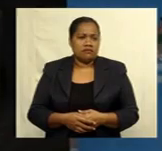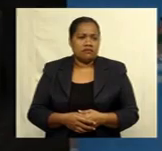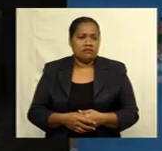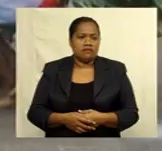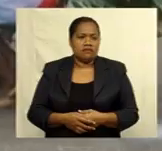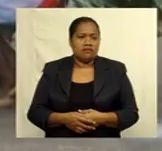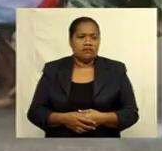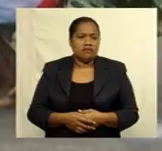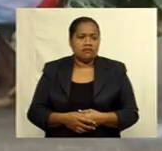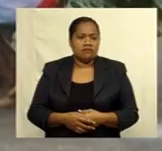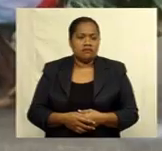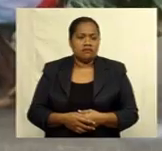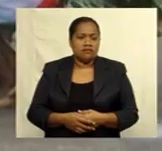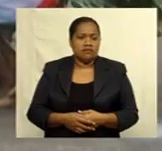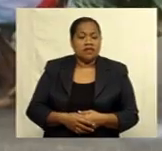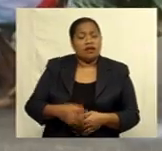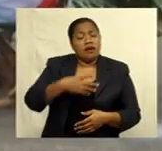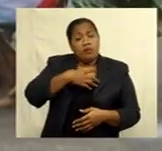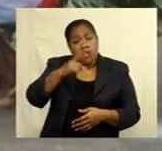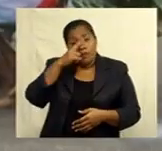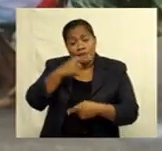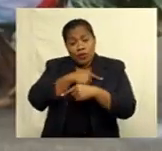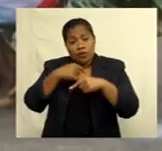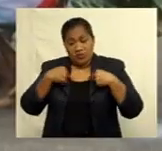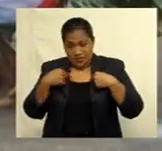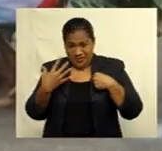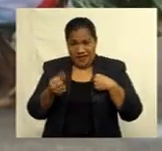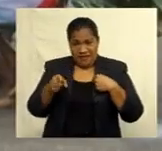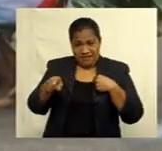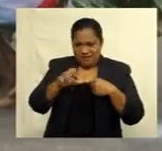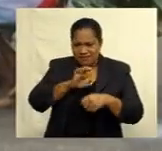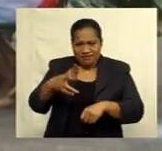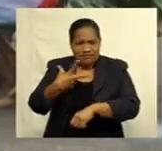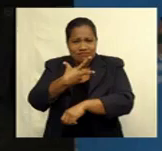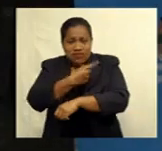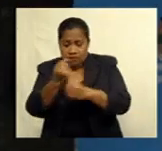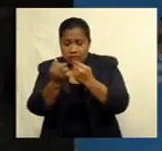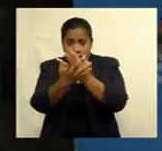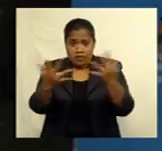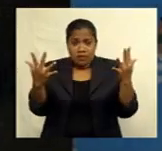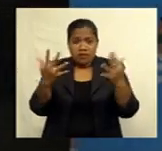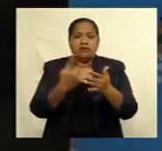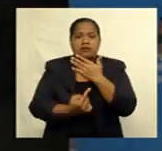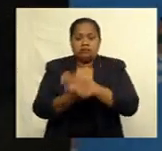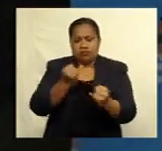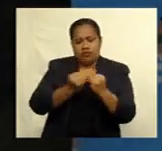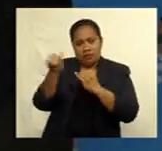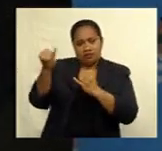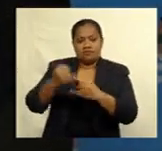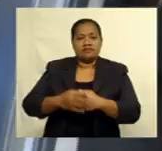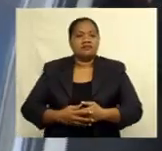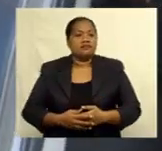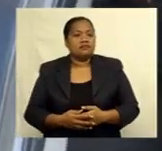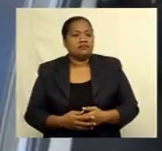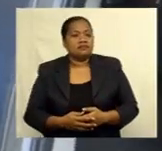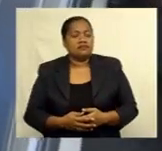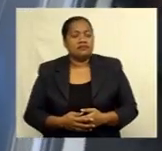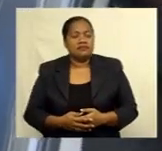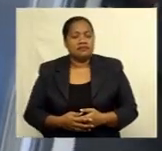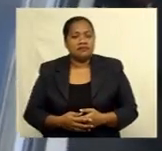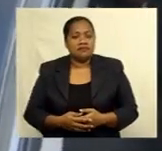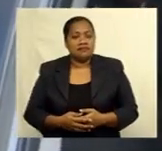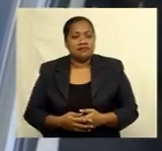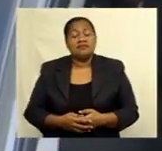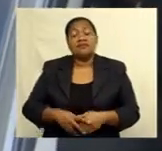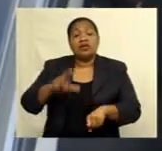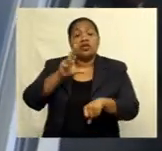everybody else because the more people we have unvaccinated in the population, the worse the impact on our health system. Dr. Fong